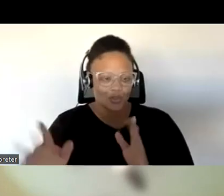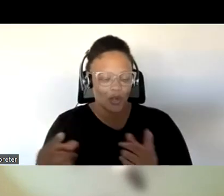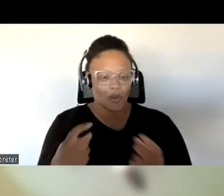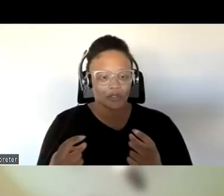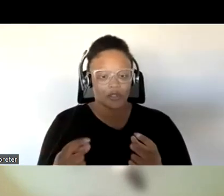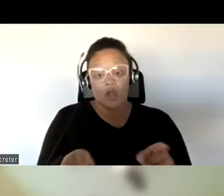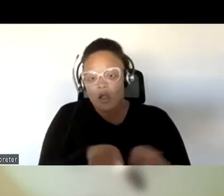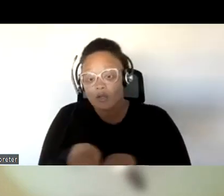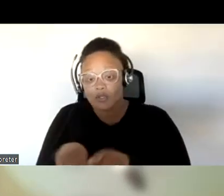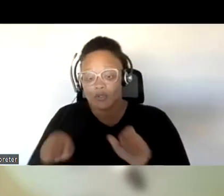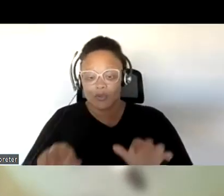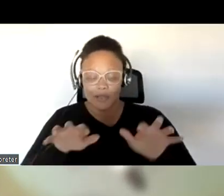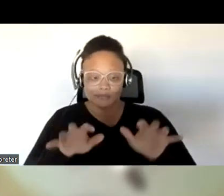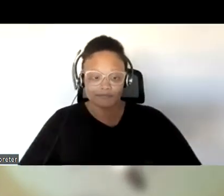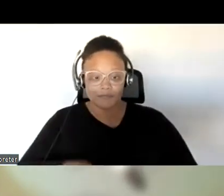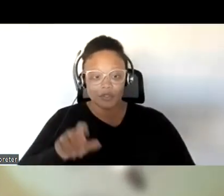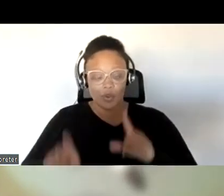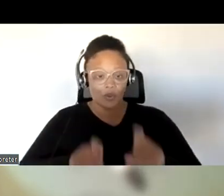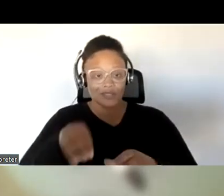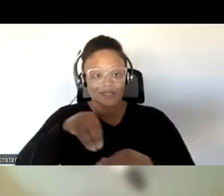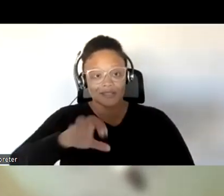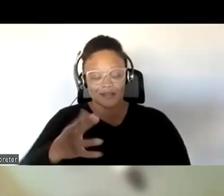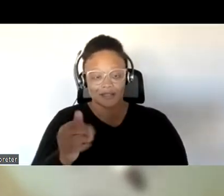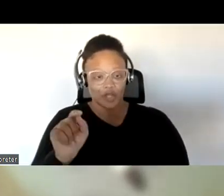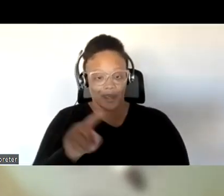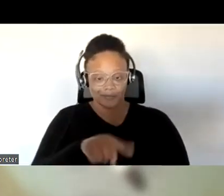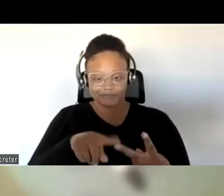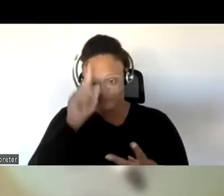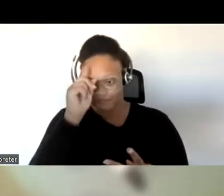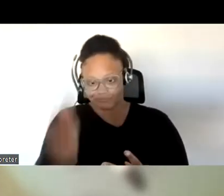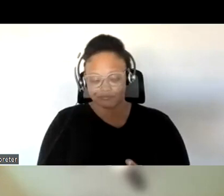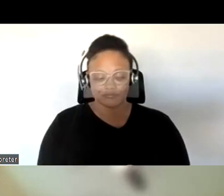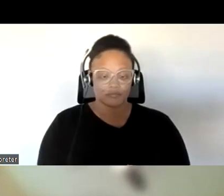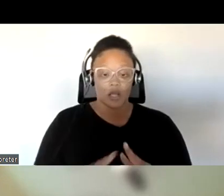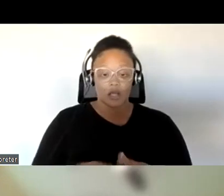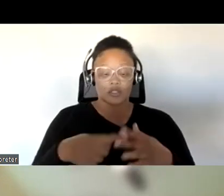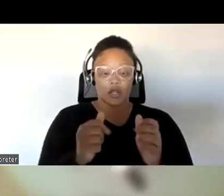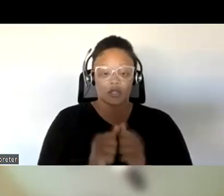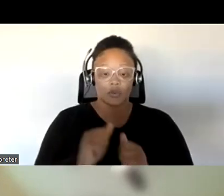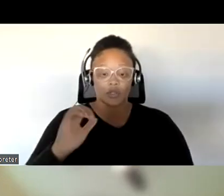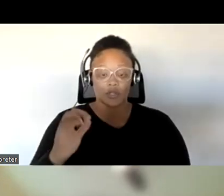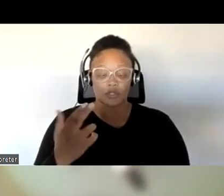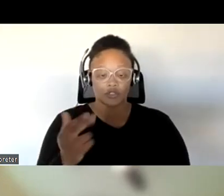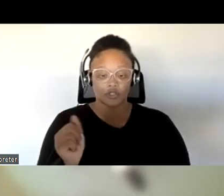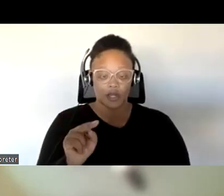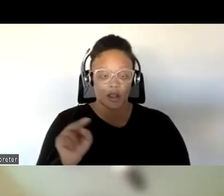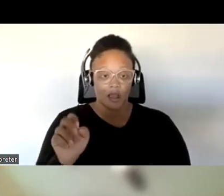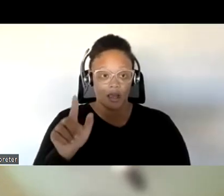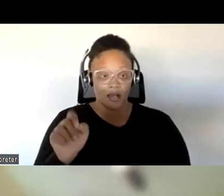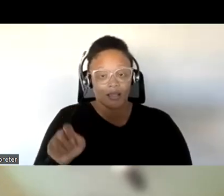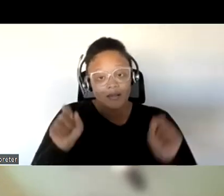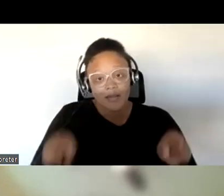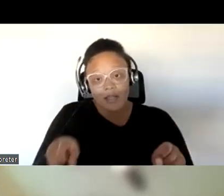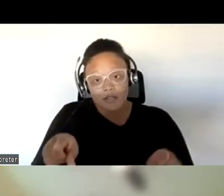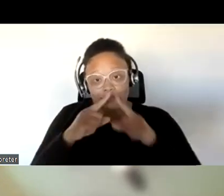chat. Let's start with Chanel Ardone. Chanel, can you please